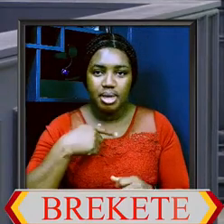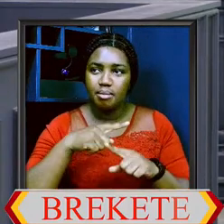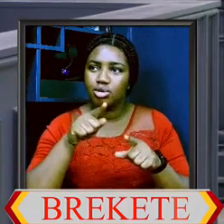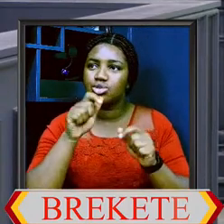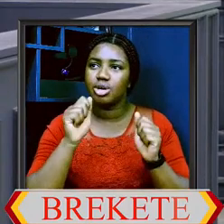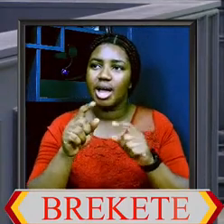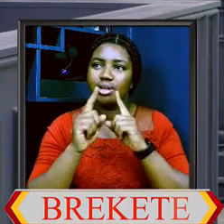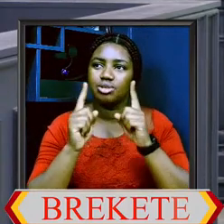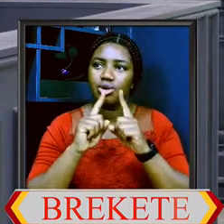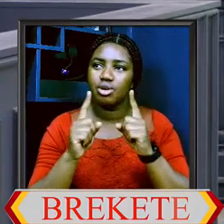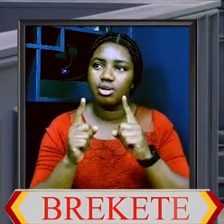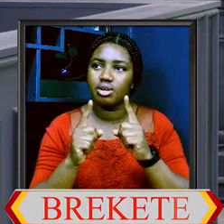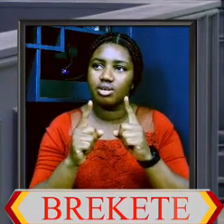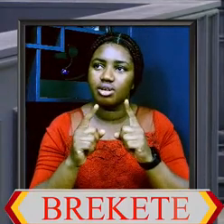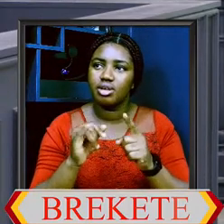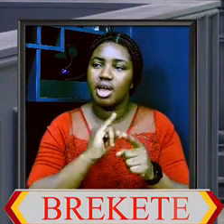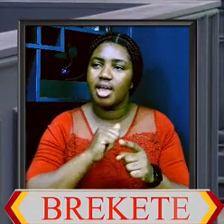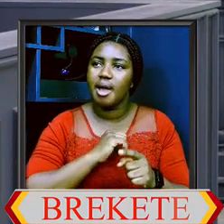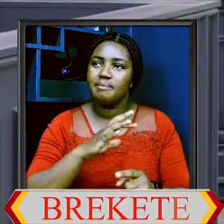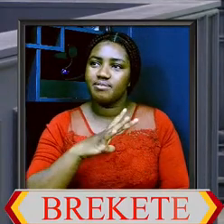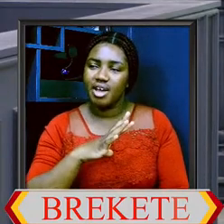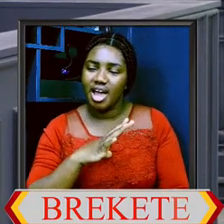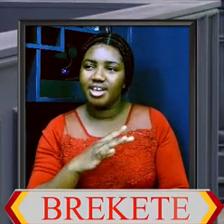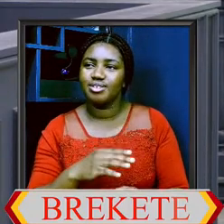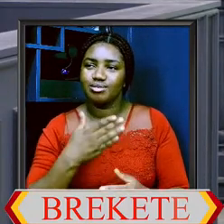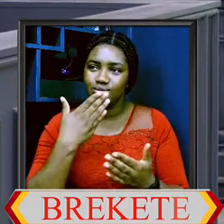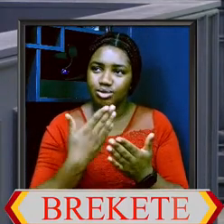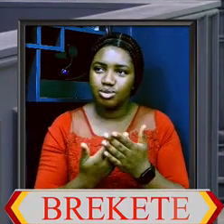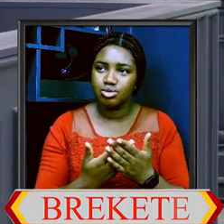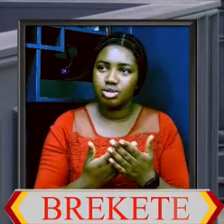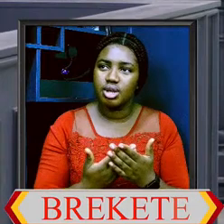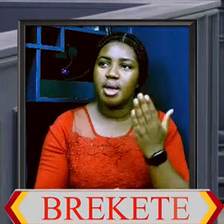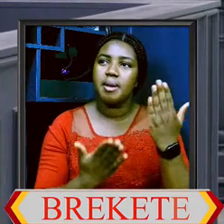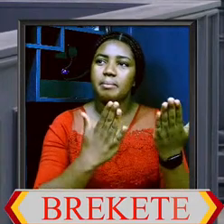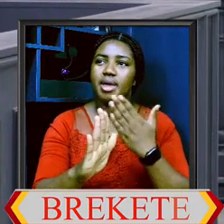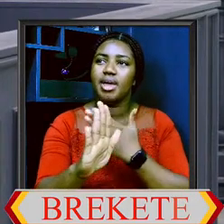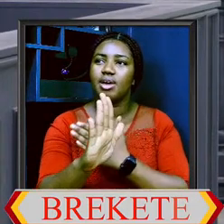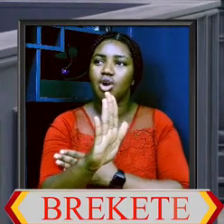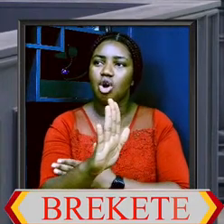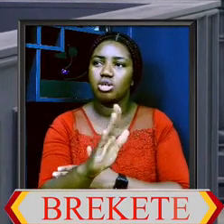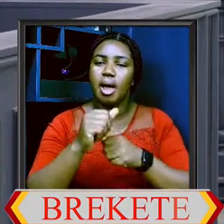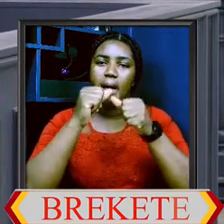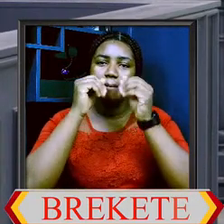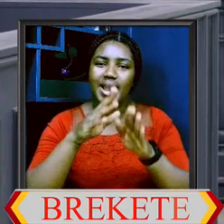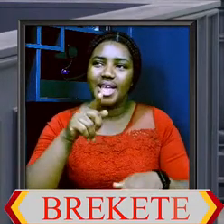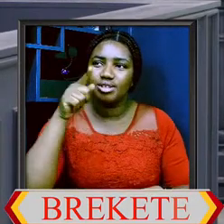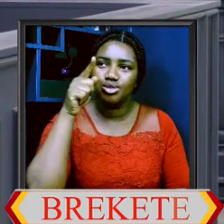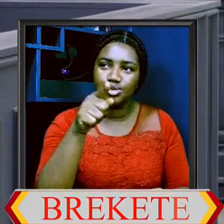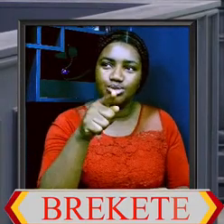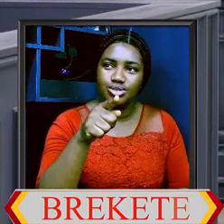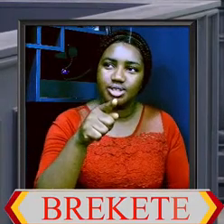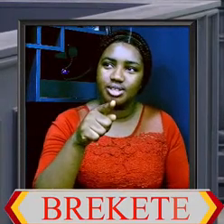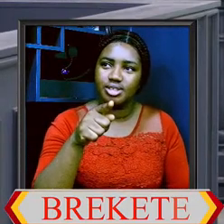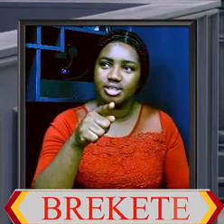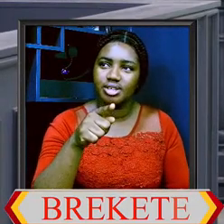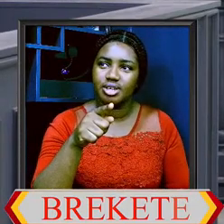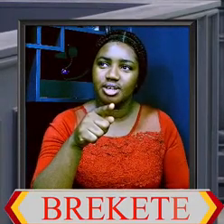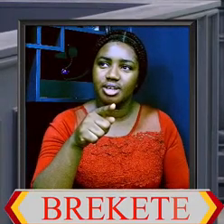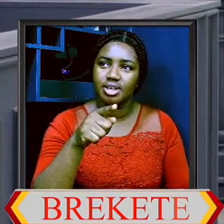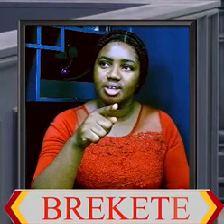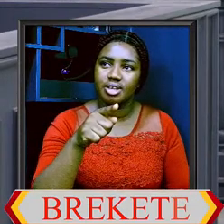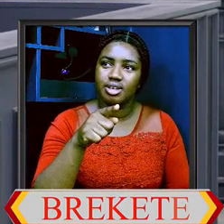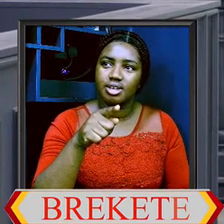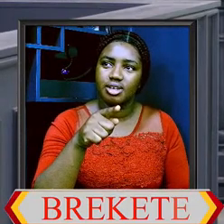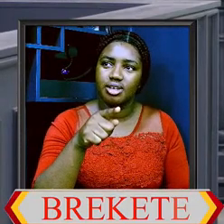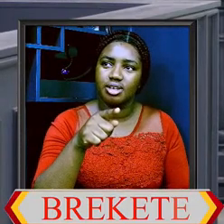talk how are you I'm fine good may God may God bless you